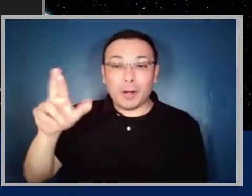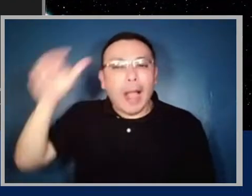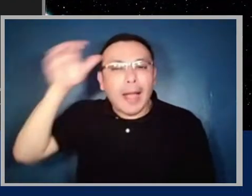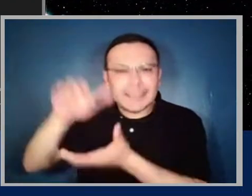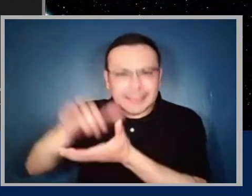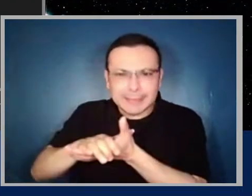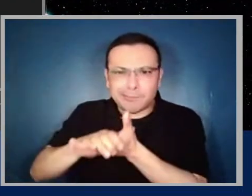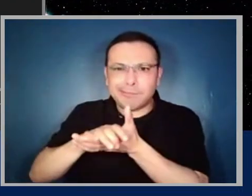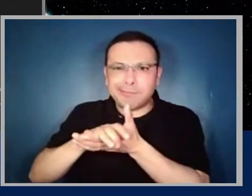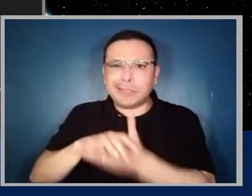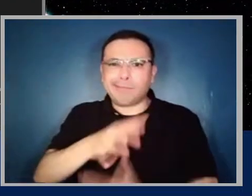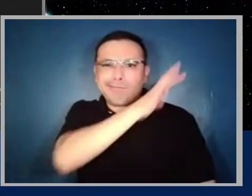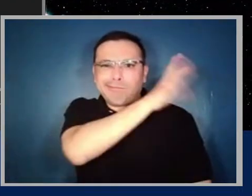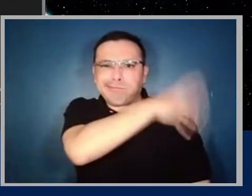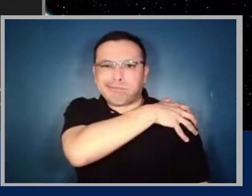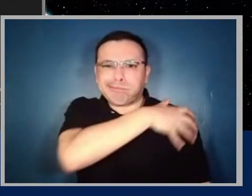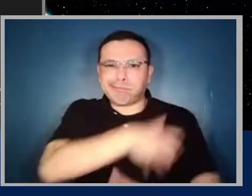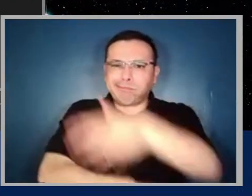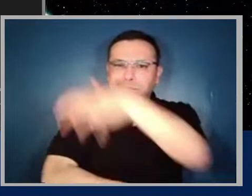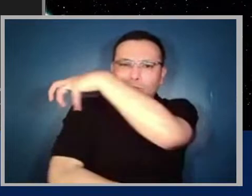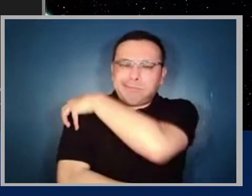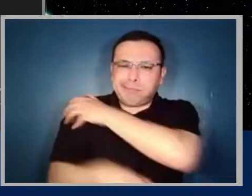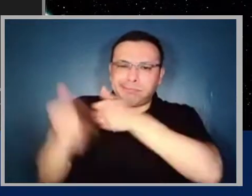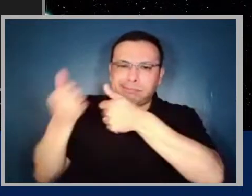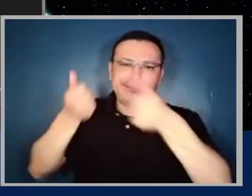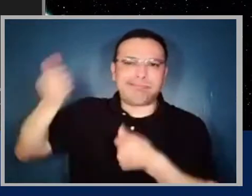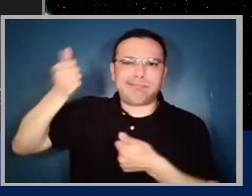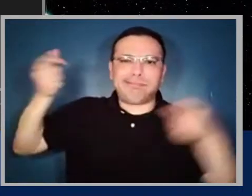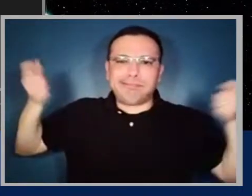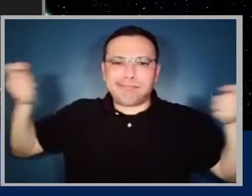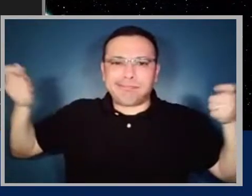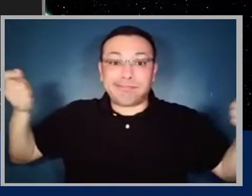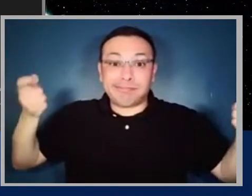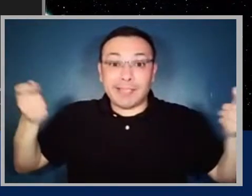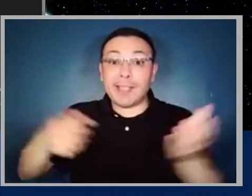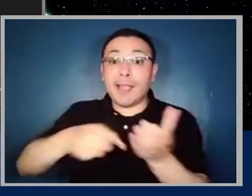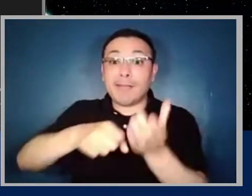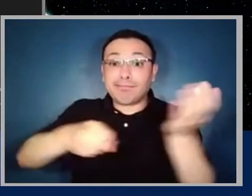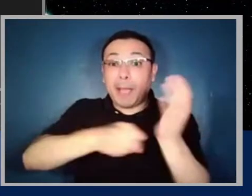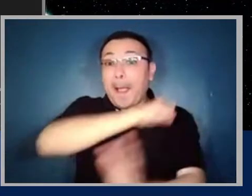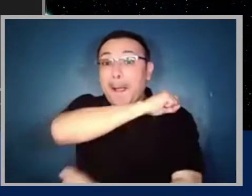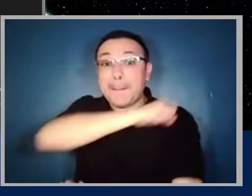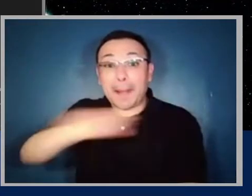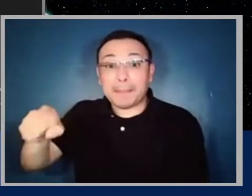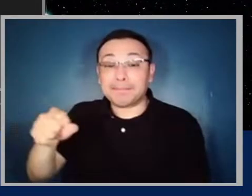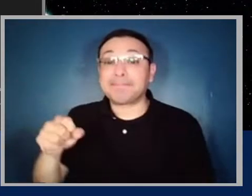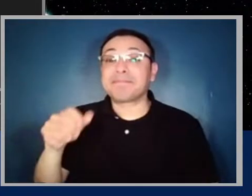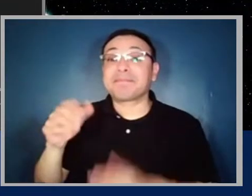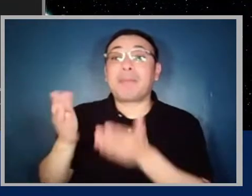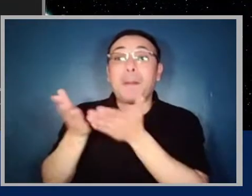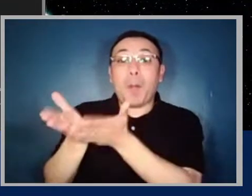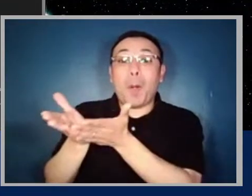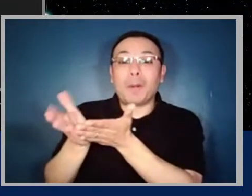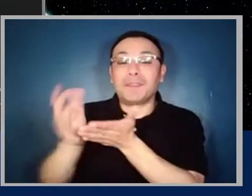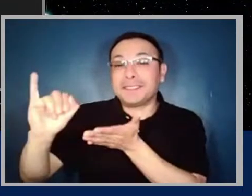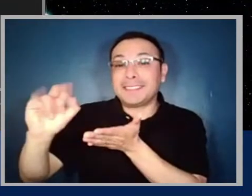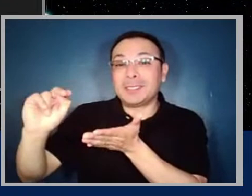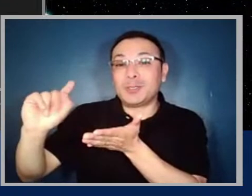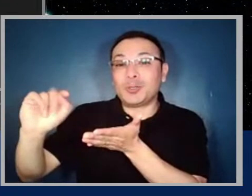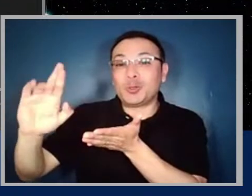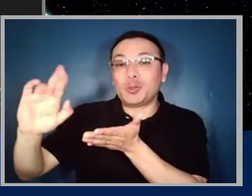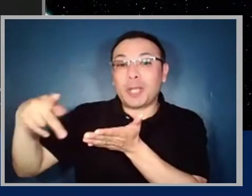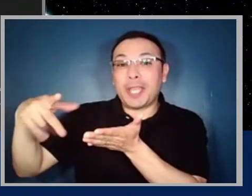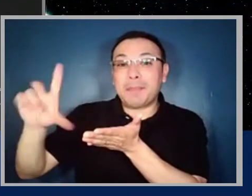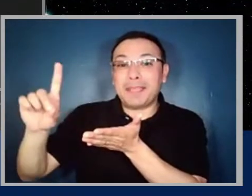of champagne just like that against the U.S.S. Intrepid in 1943. Had to include that. A lot cleaner back then,